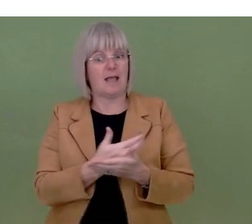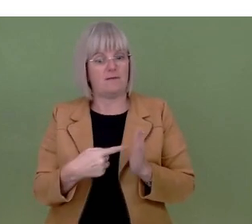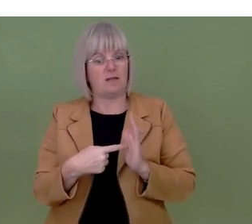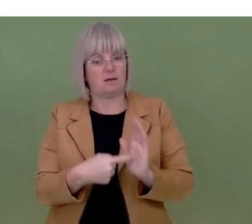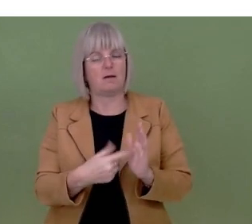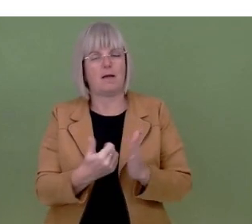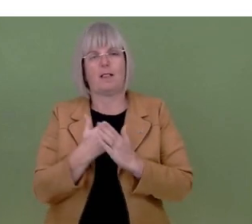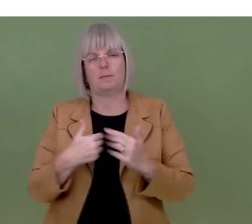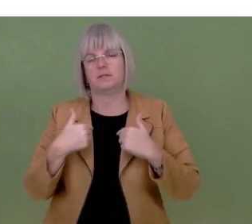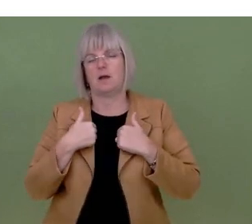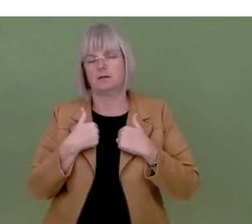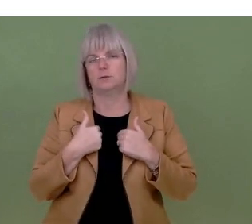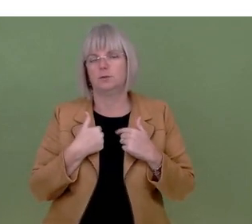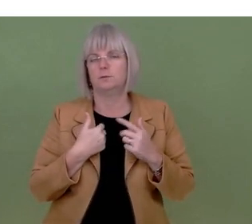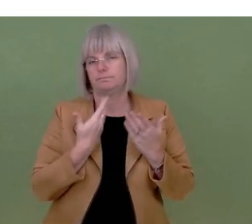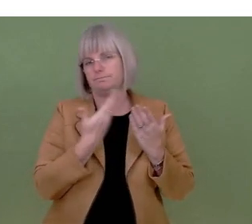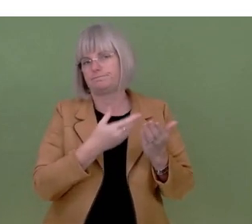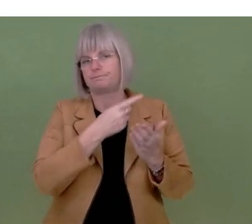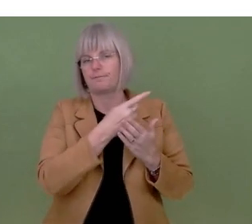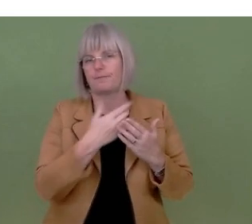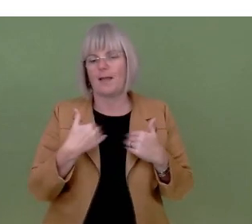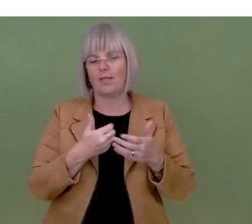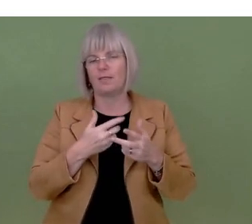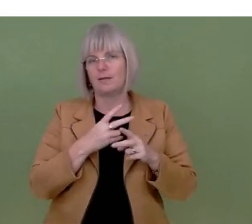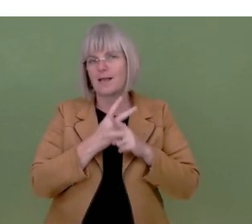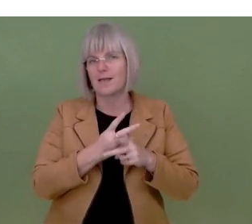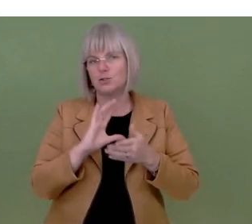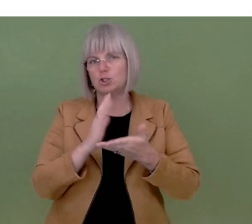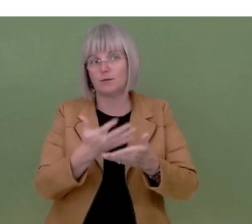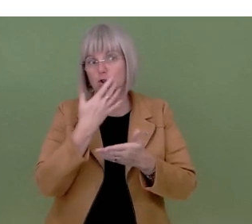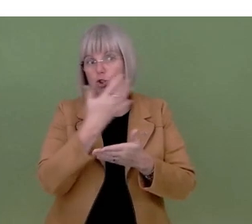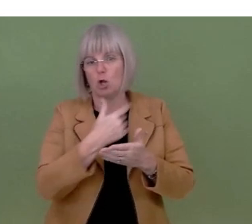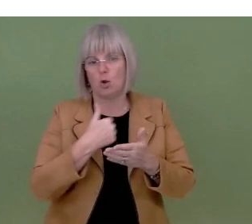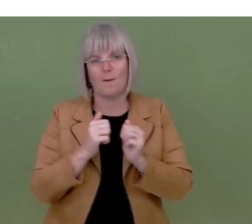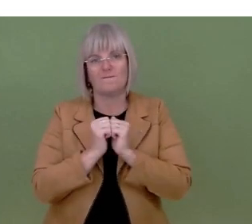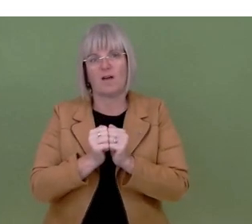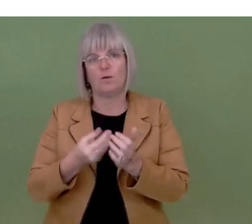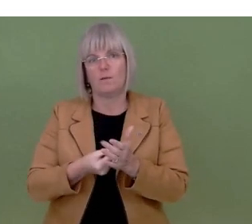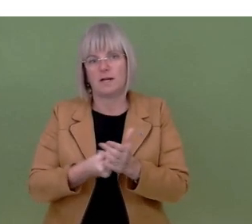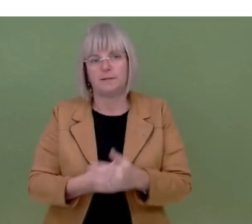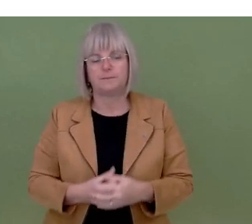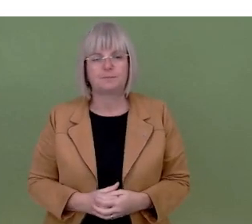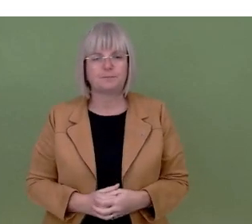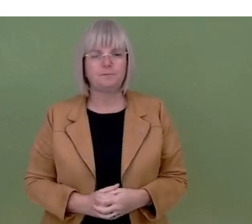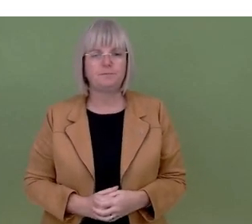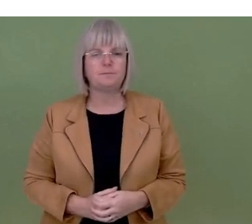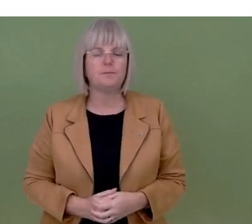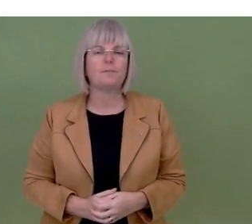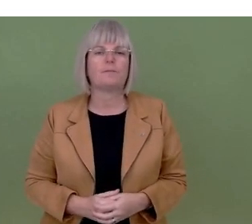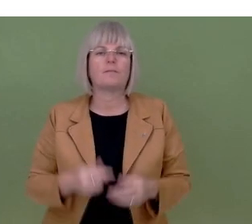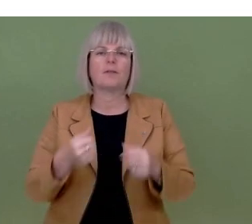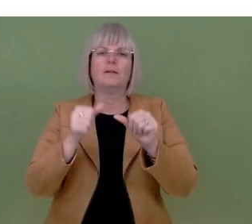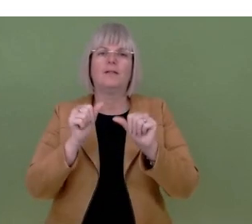healthcare services that value for money, hopefully. And then next, we undertook a case series